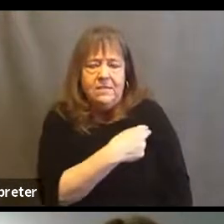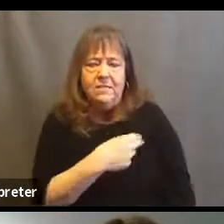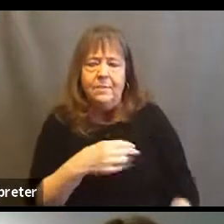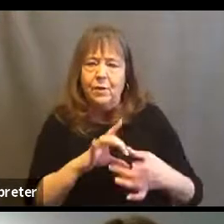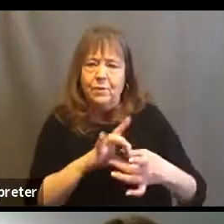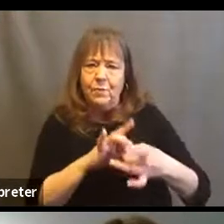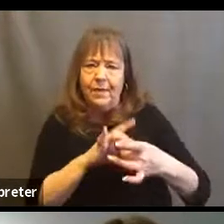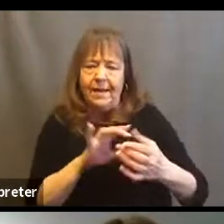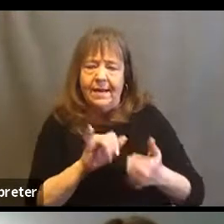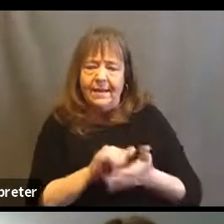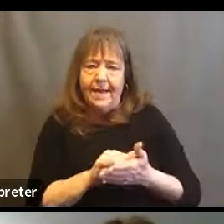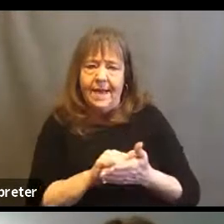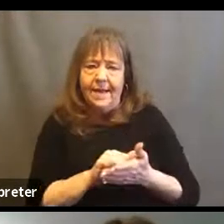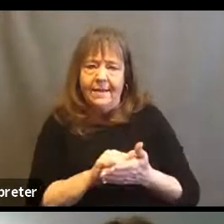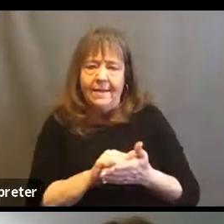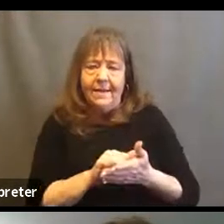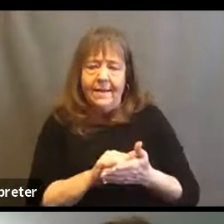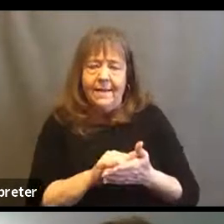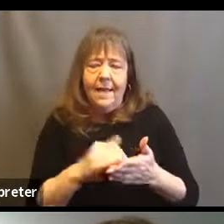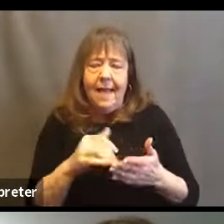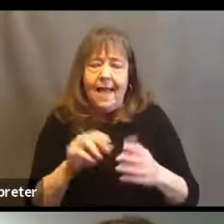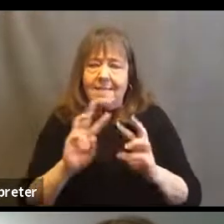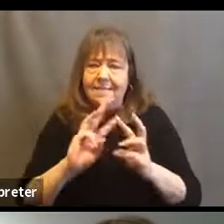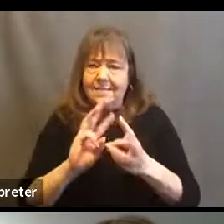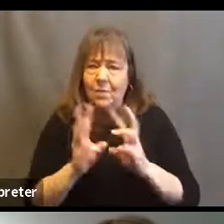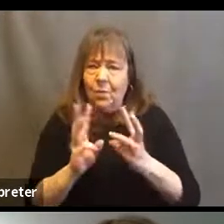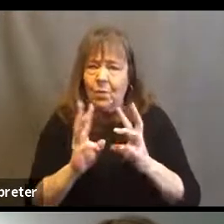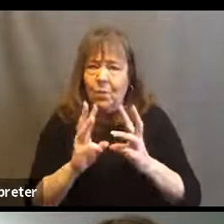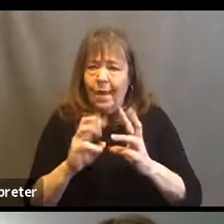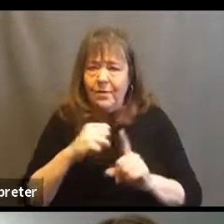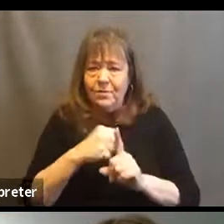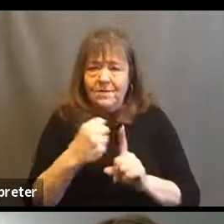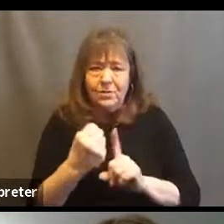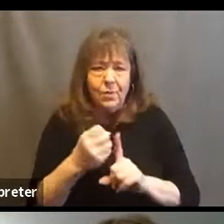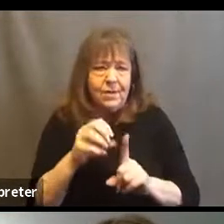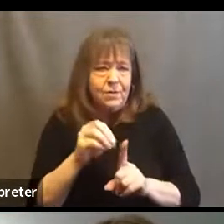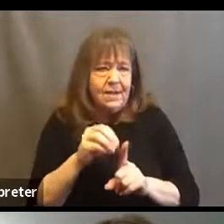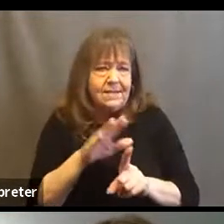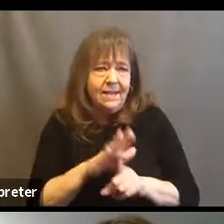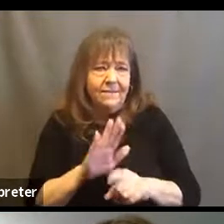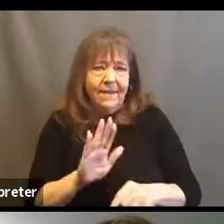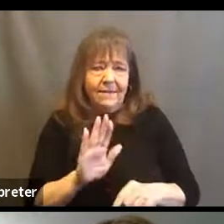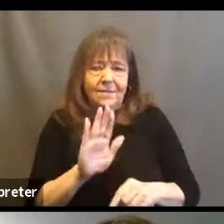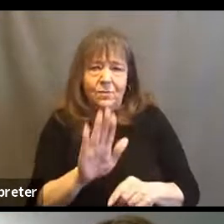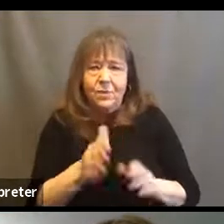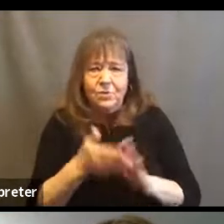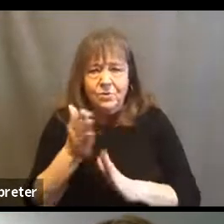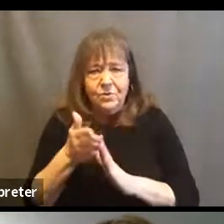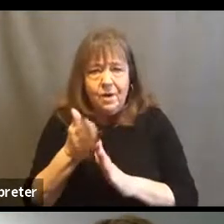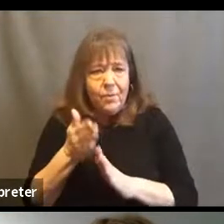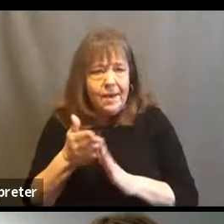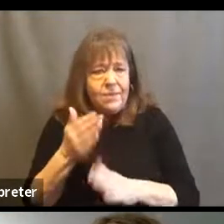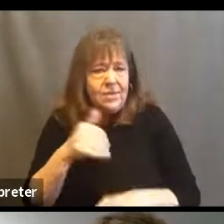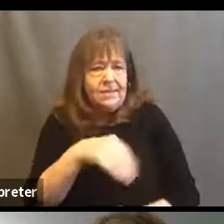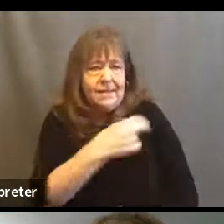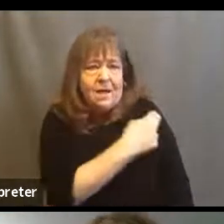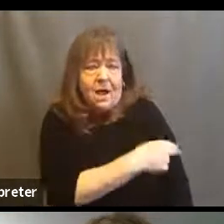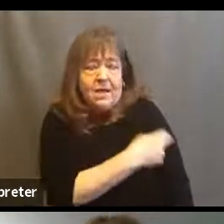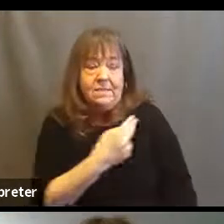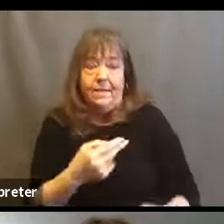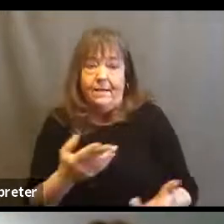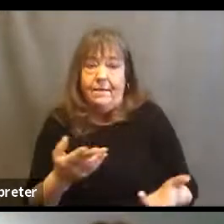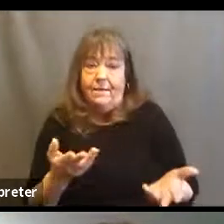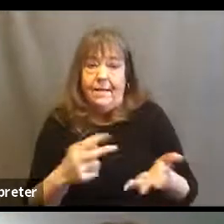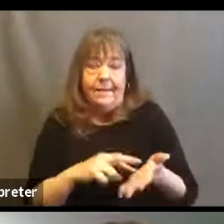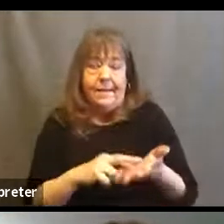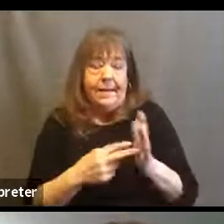has the ongoing weather situation affected, I guess, your operations, whether it be with